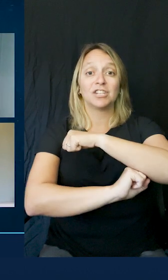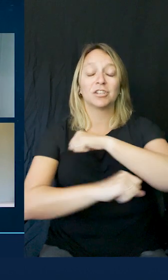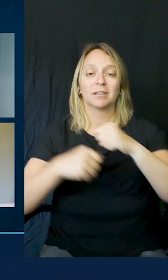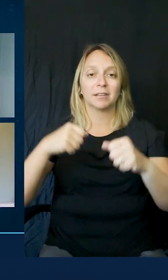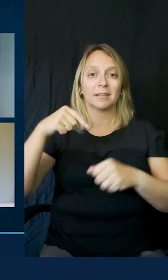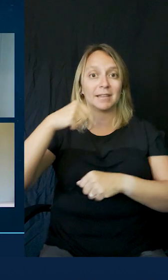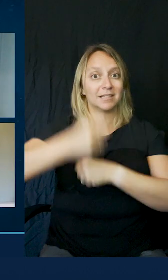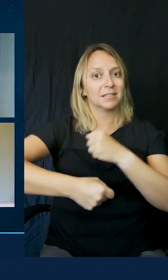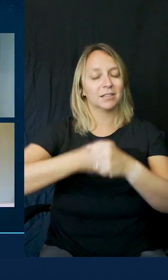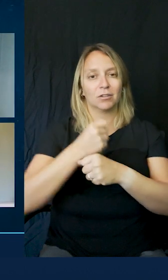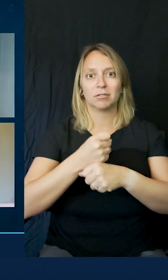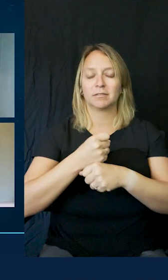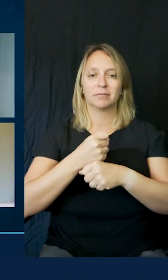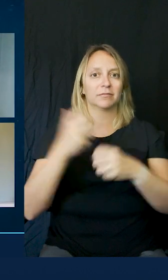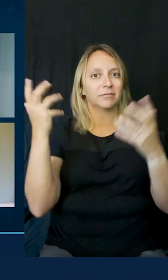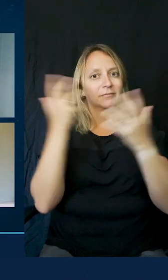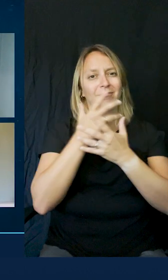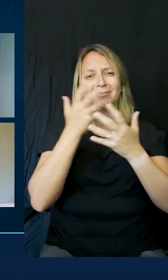year, just phenomenal